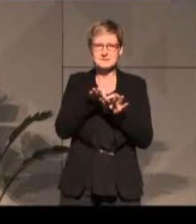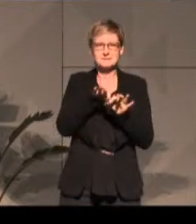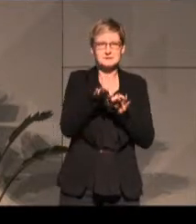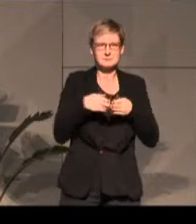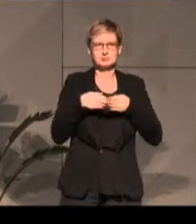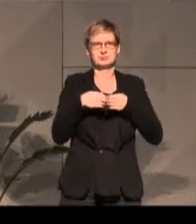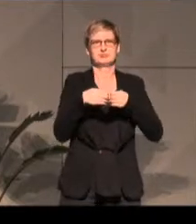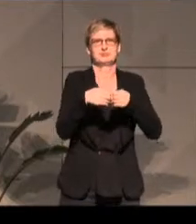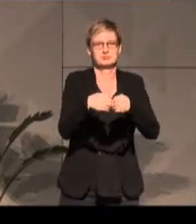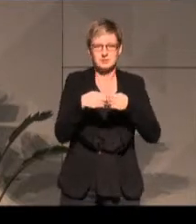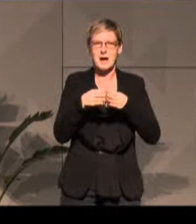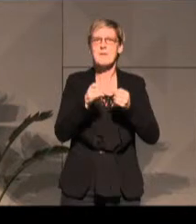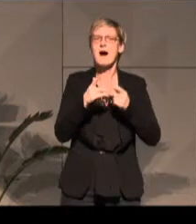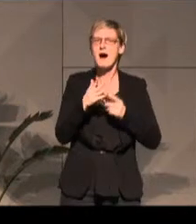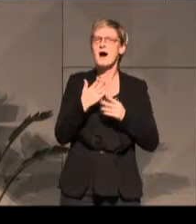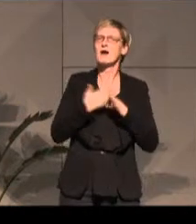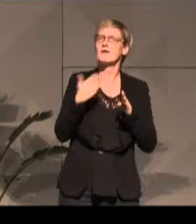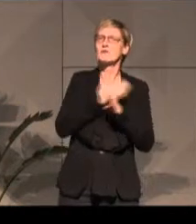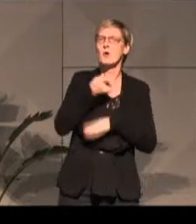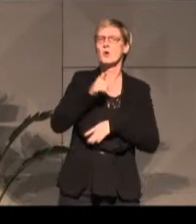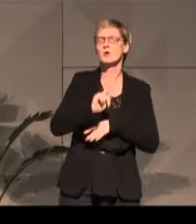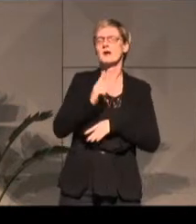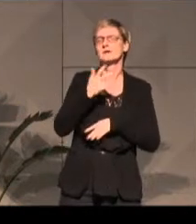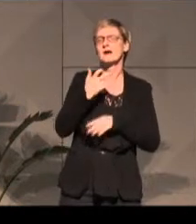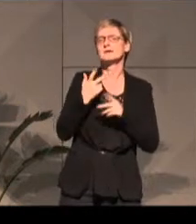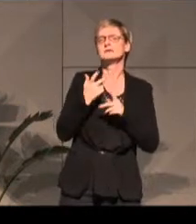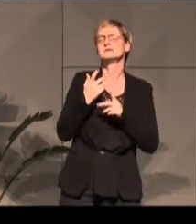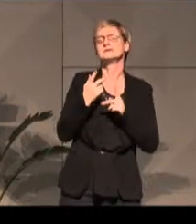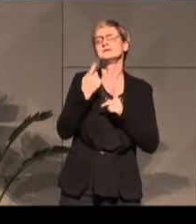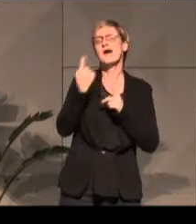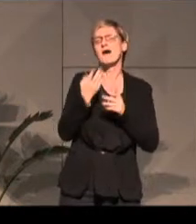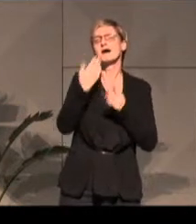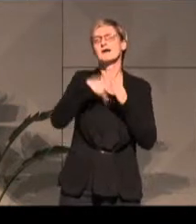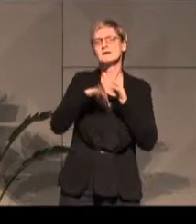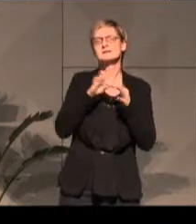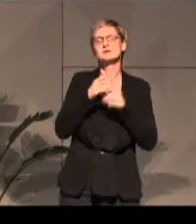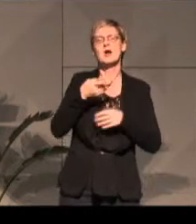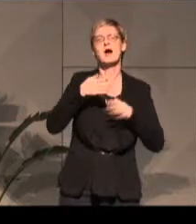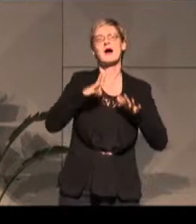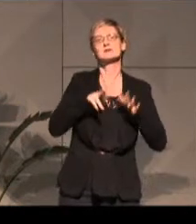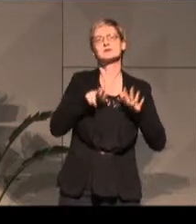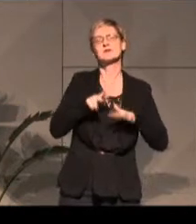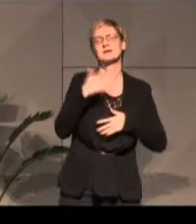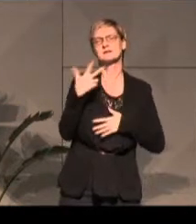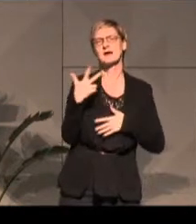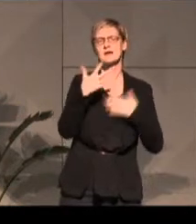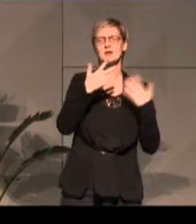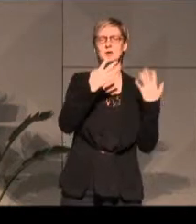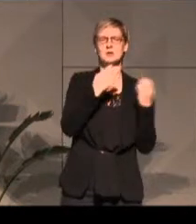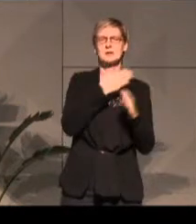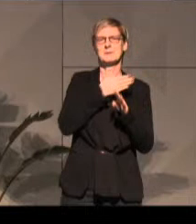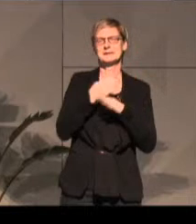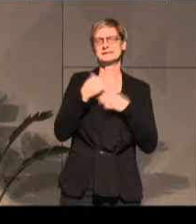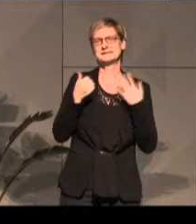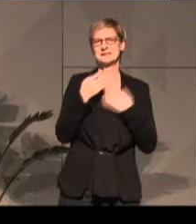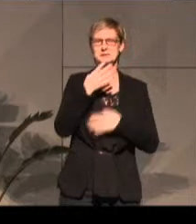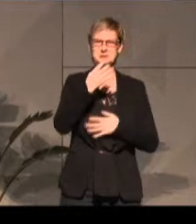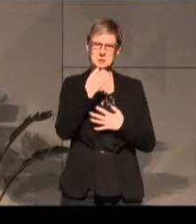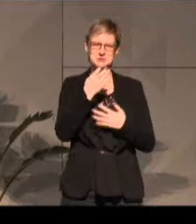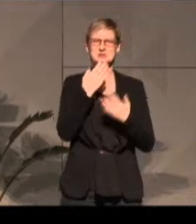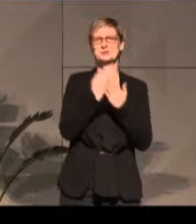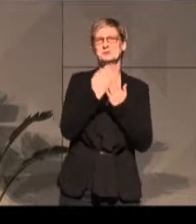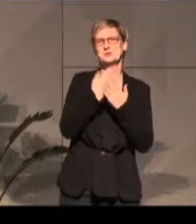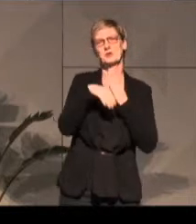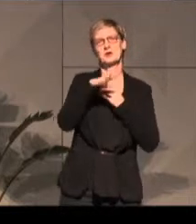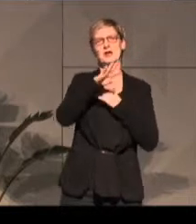want to with polar stern. We can't get into, but a very savvy person showed it to